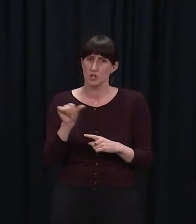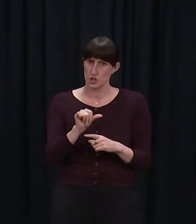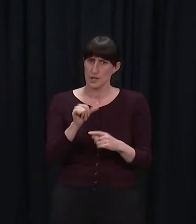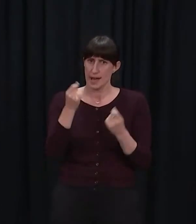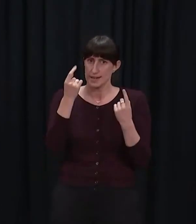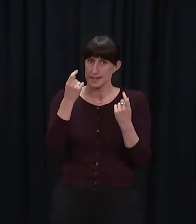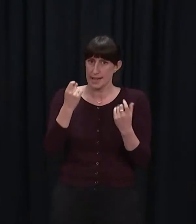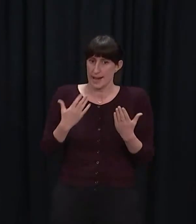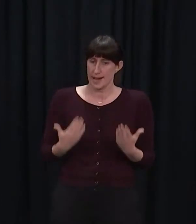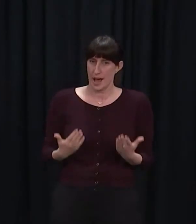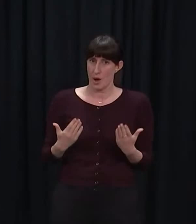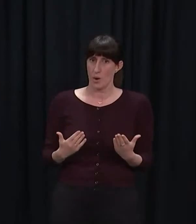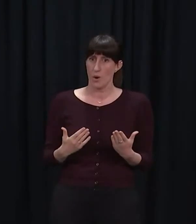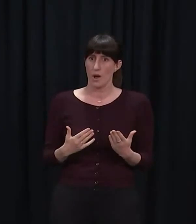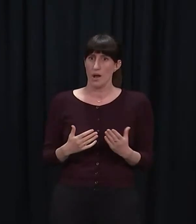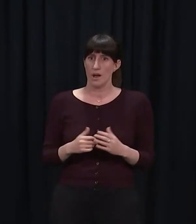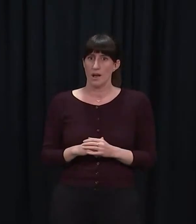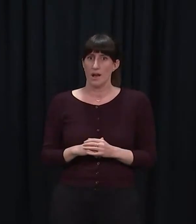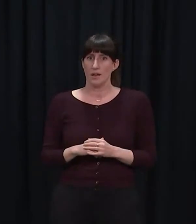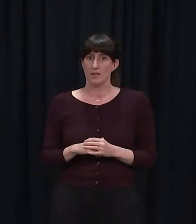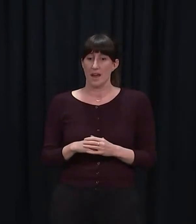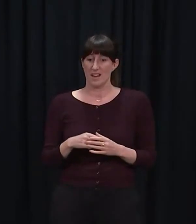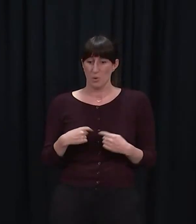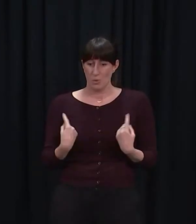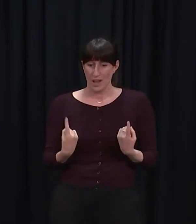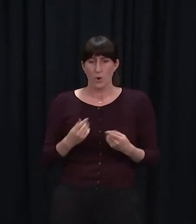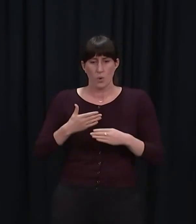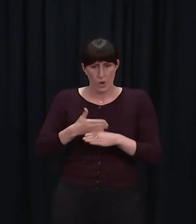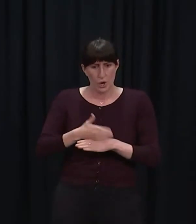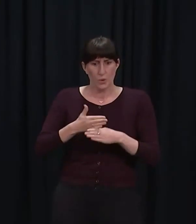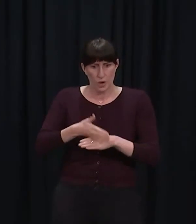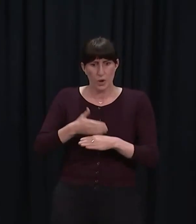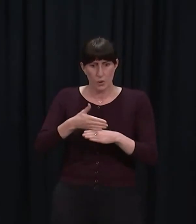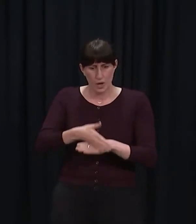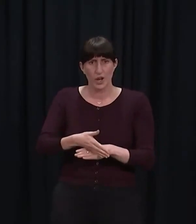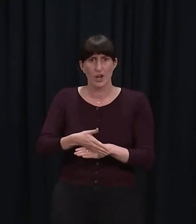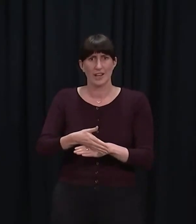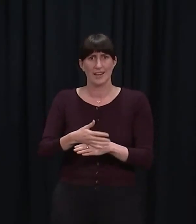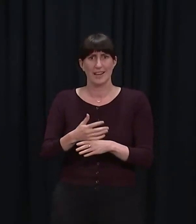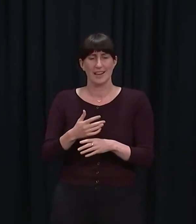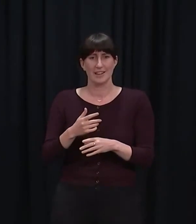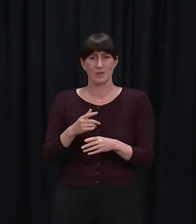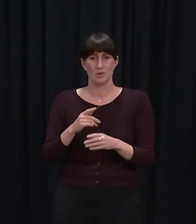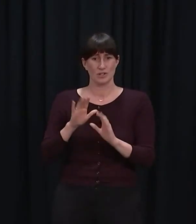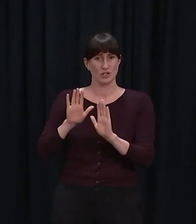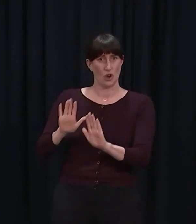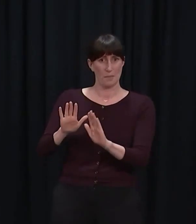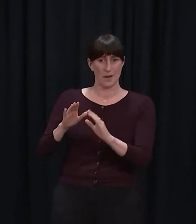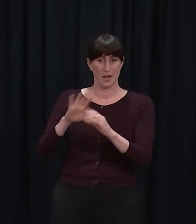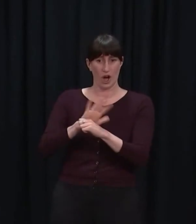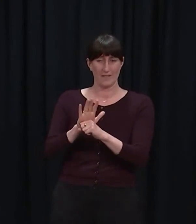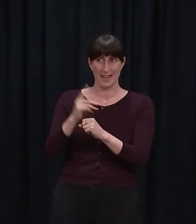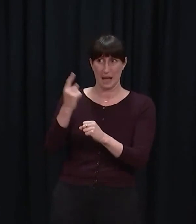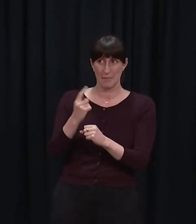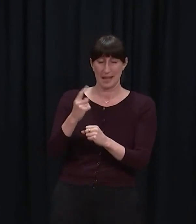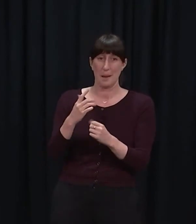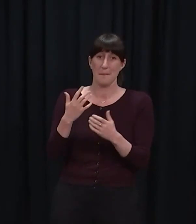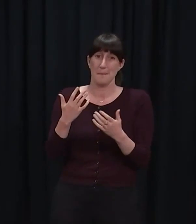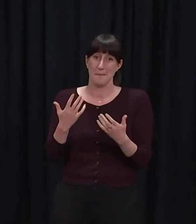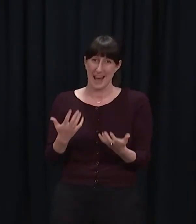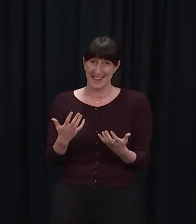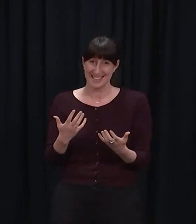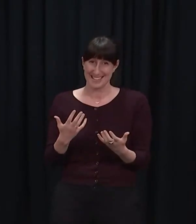despite everybody's best efforts, and they have been huge, we are more likely to see cases emerging outside